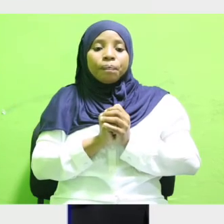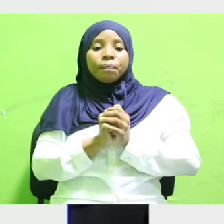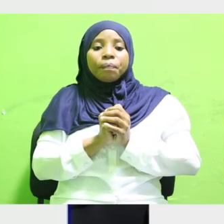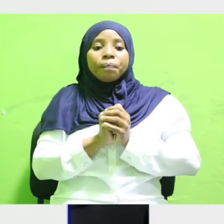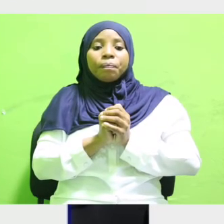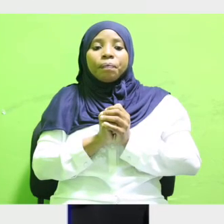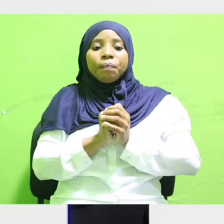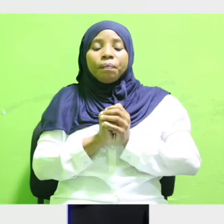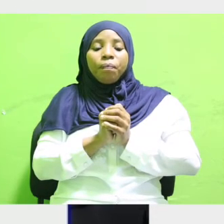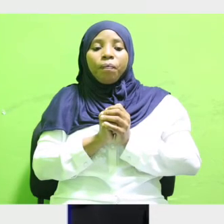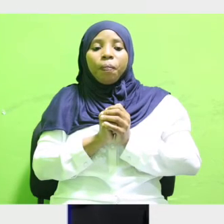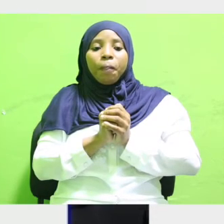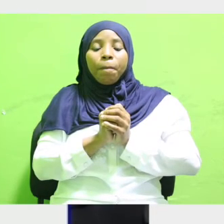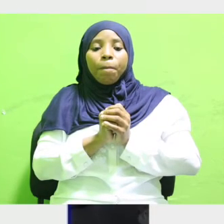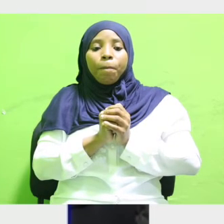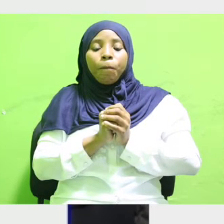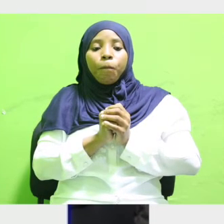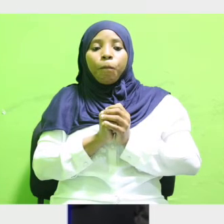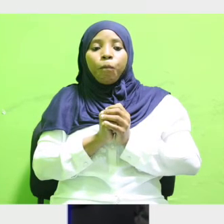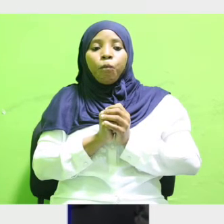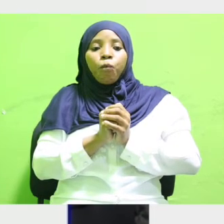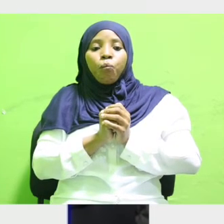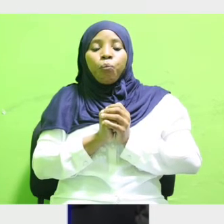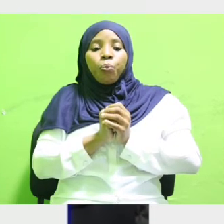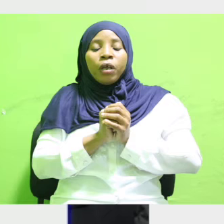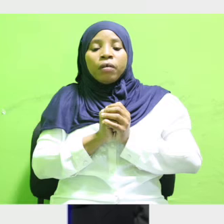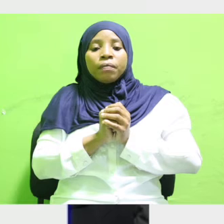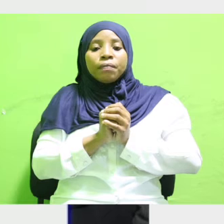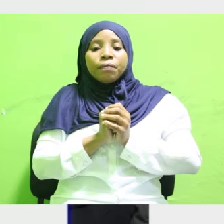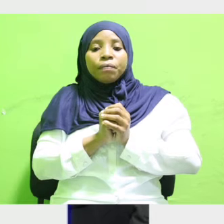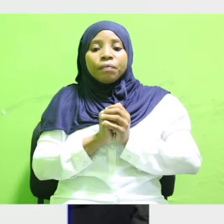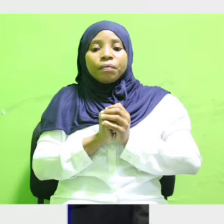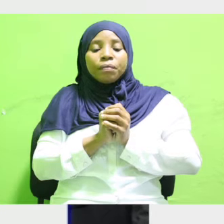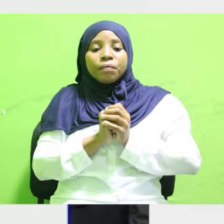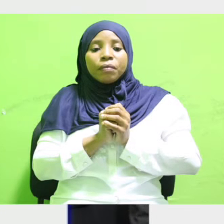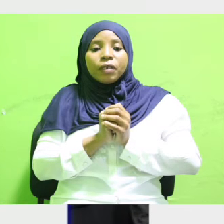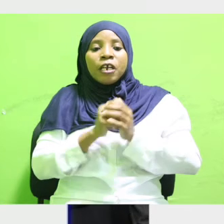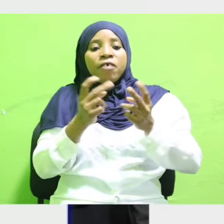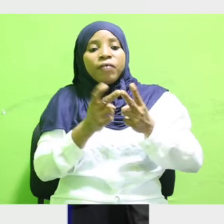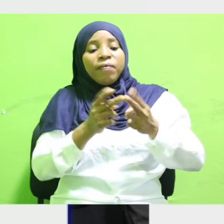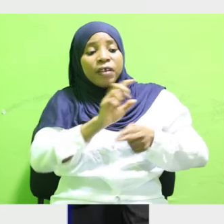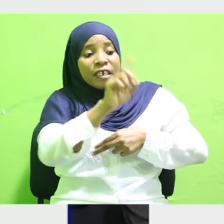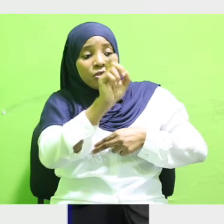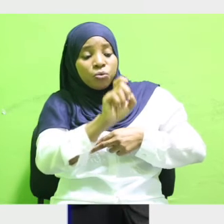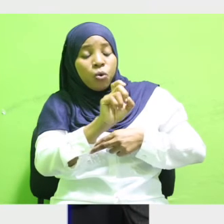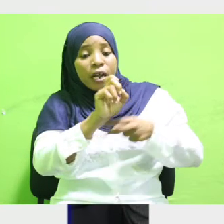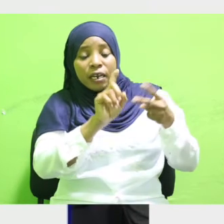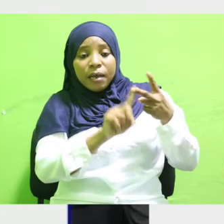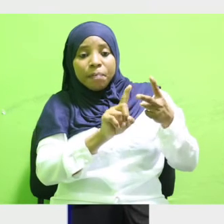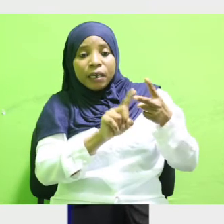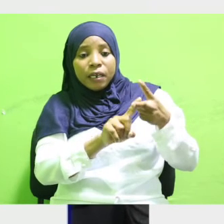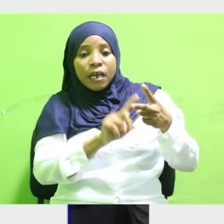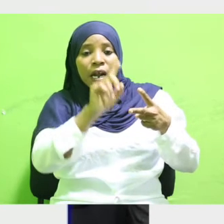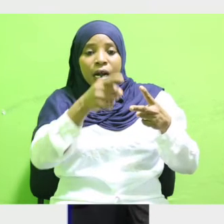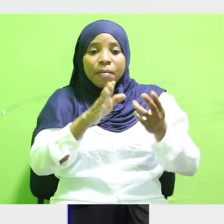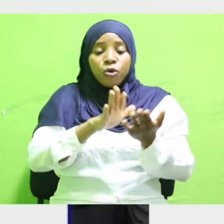Moving on to our second question, we are told to state any 5 functions of the skeleton.